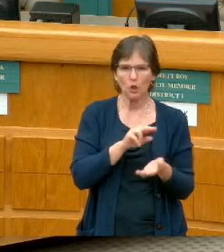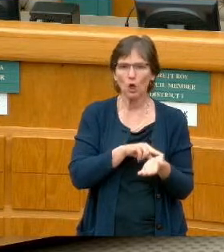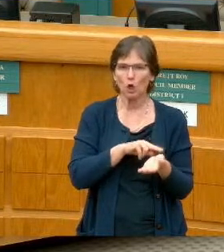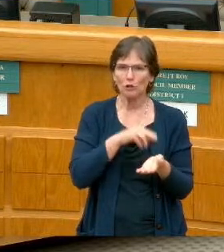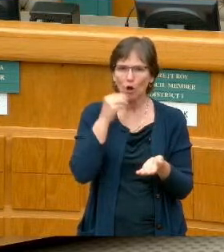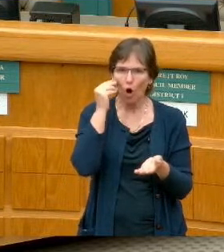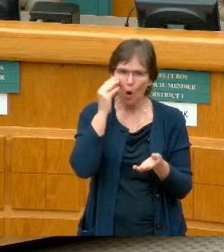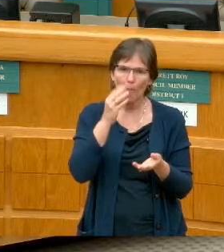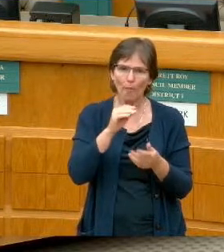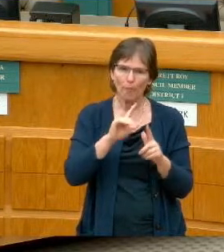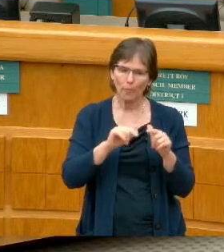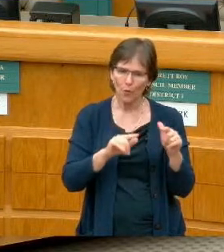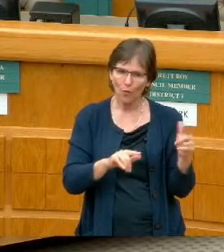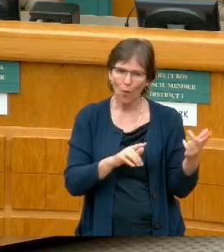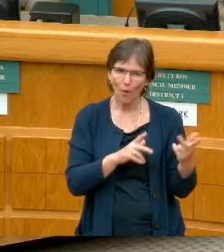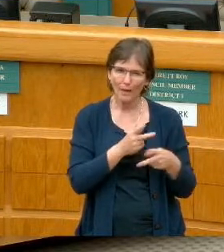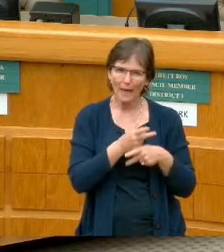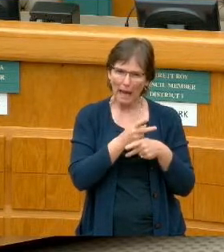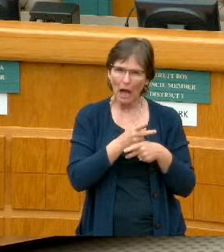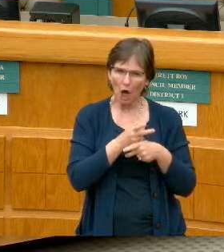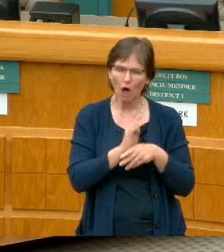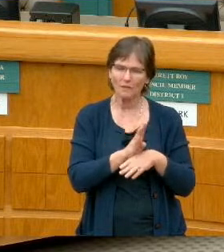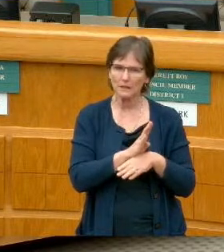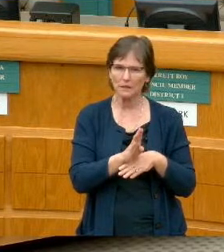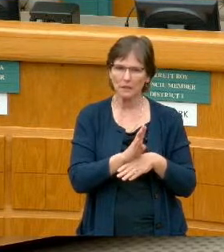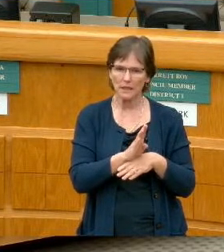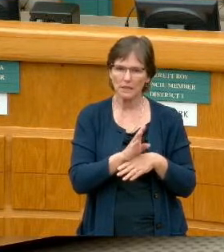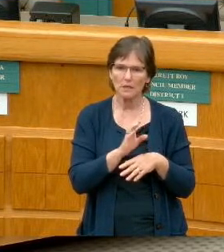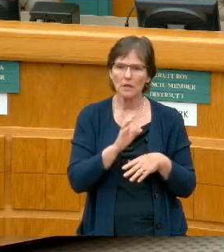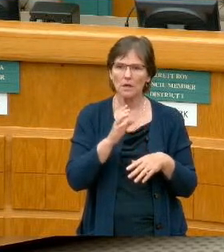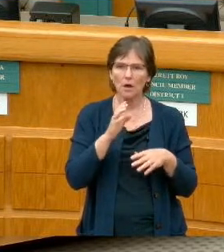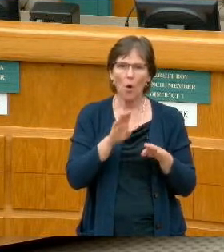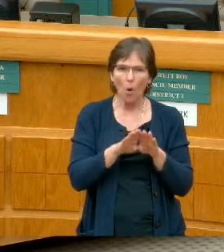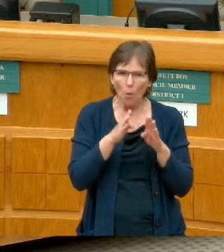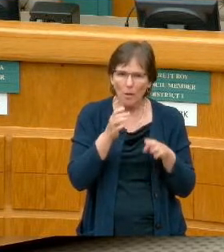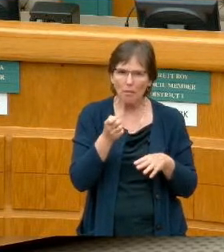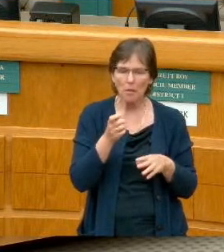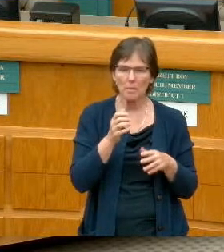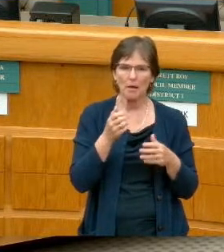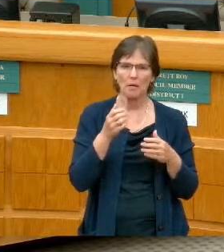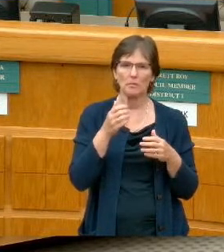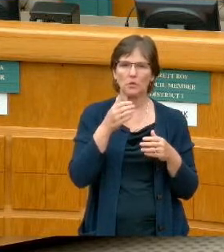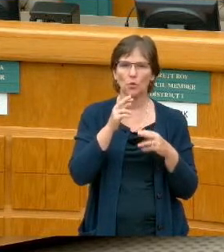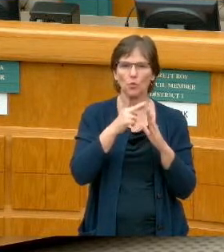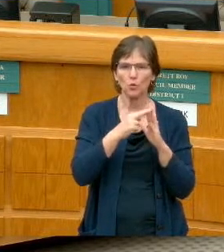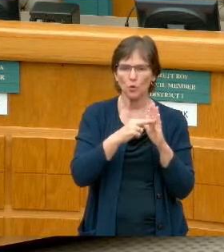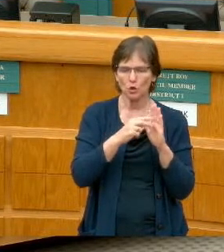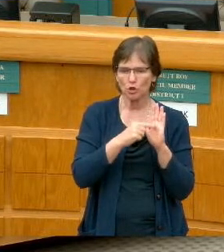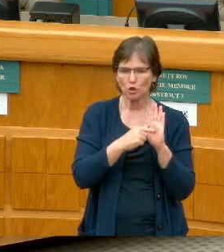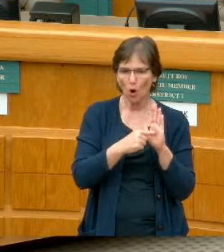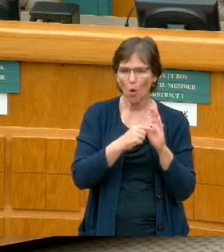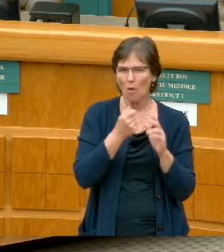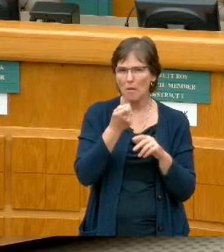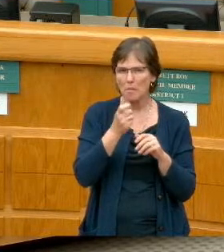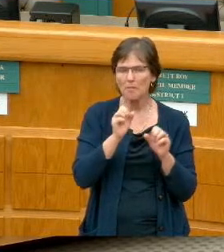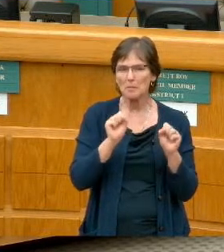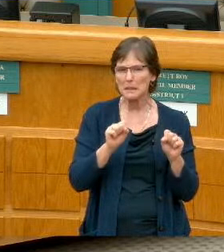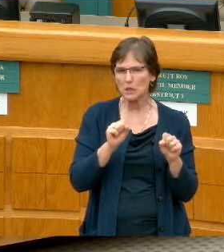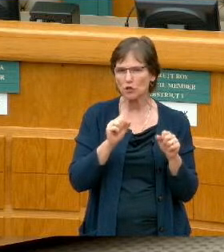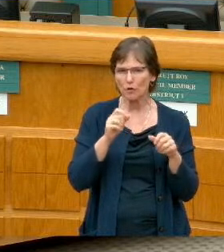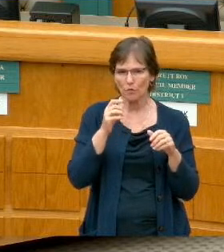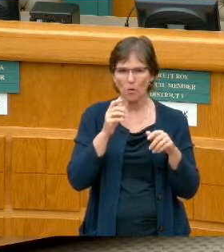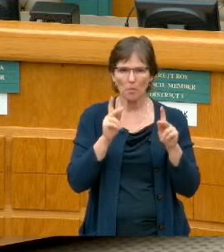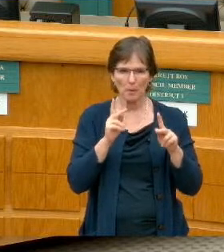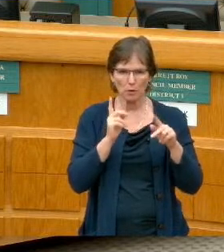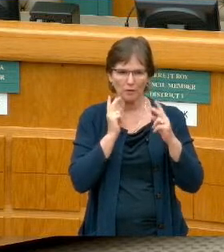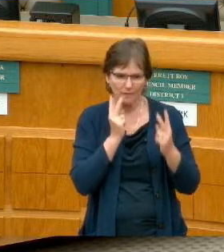can once again be close to their loved ones. And all of this, of course, will go into place with regards to these assisted